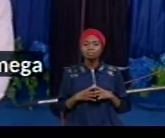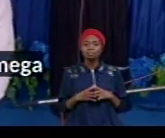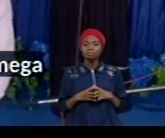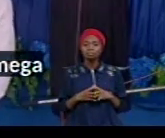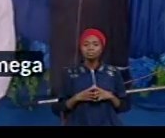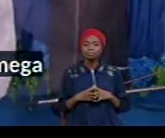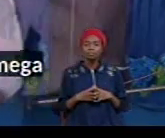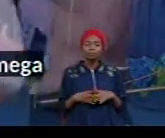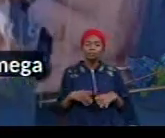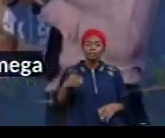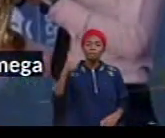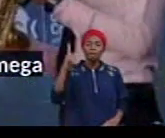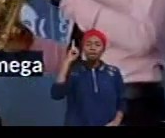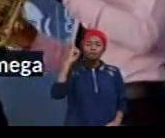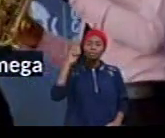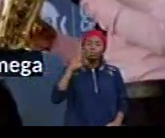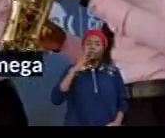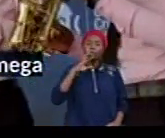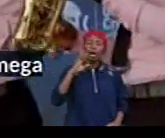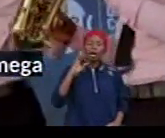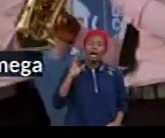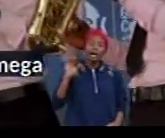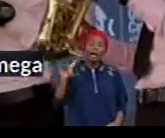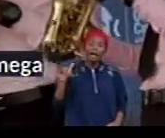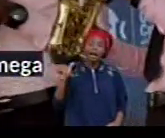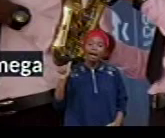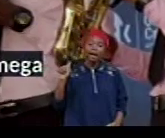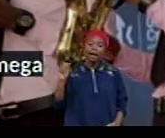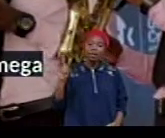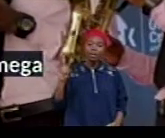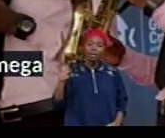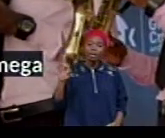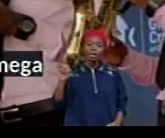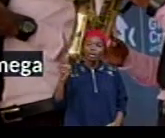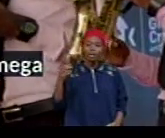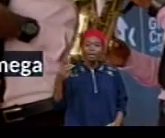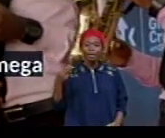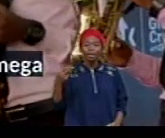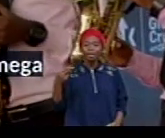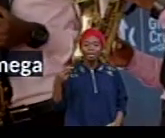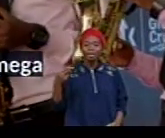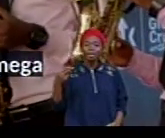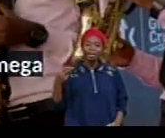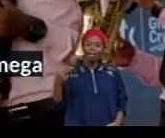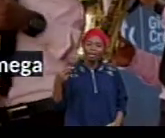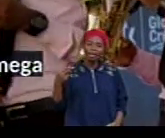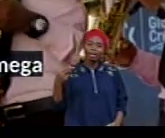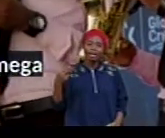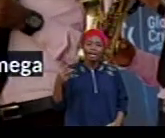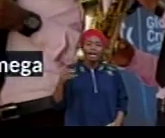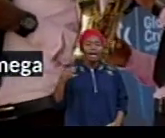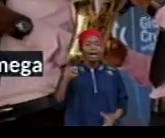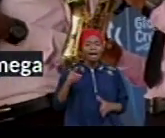You are. We worship you.